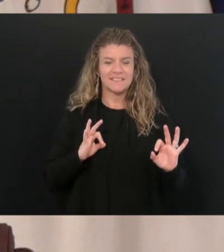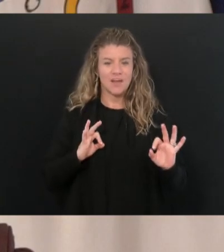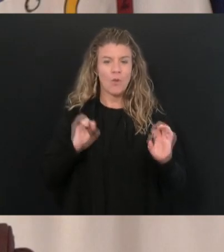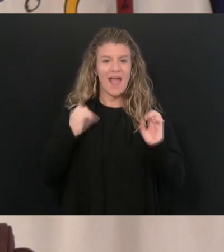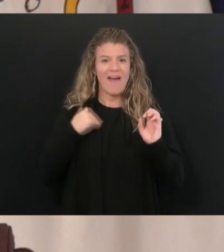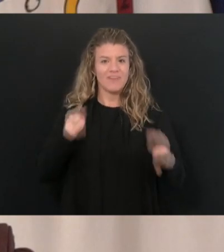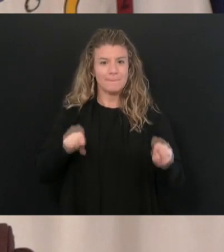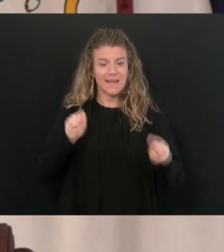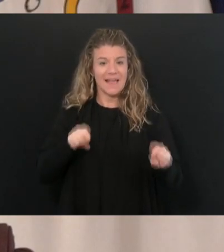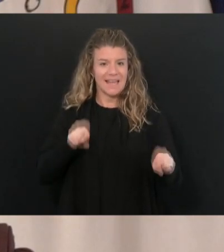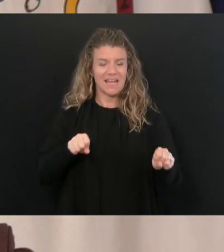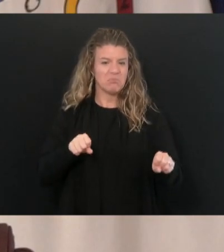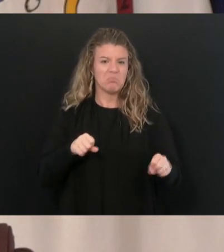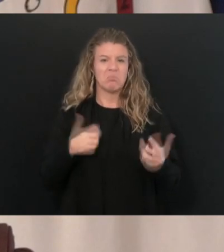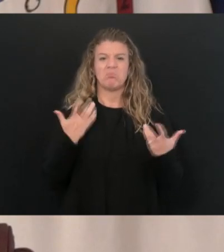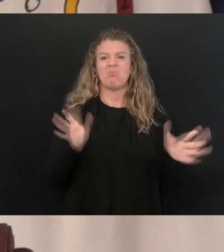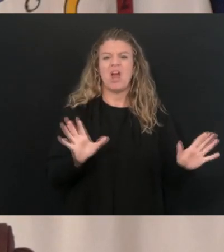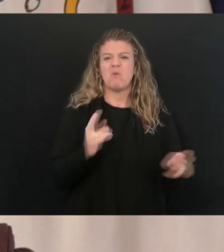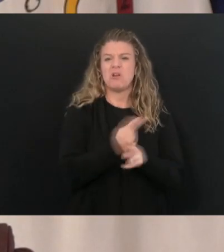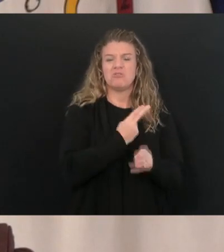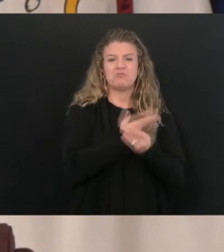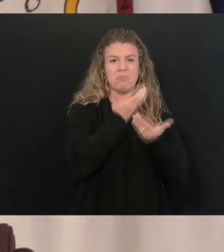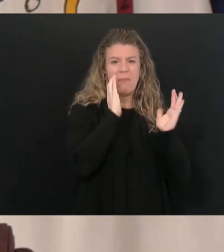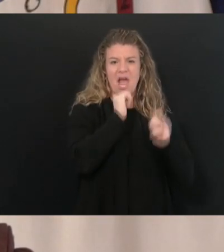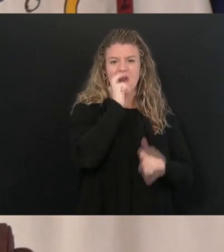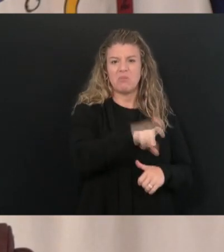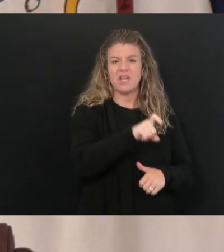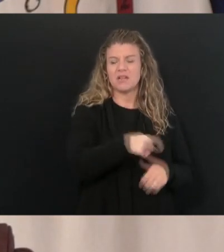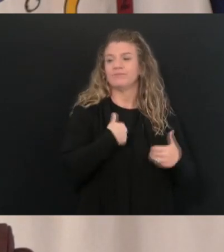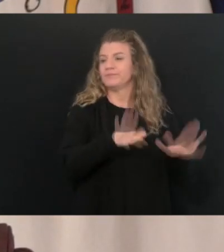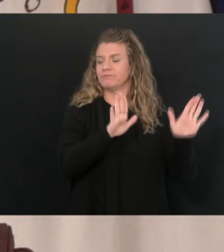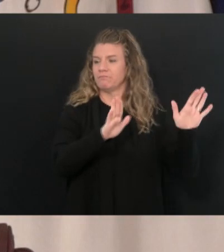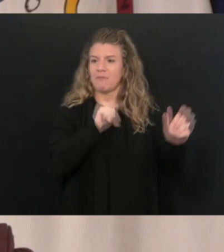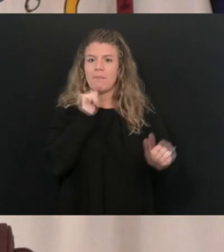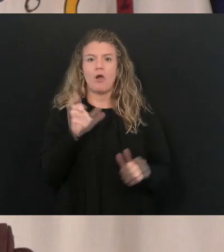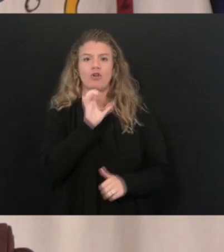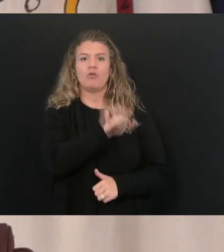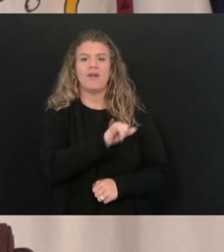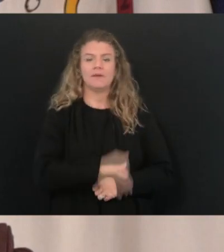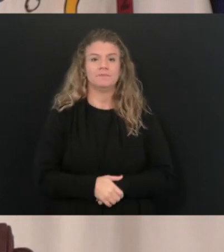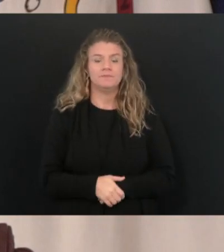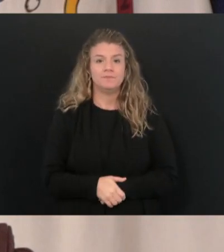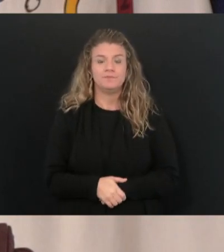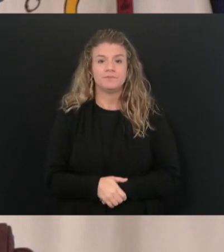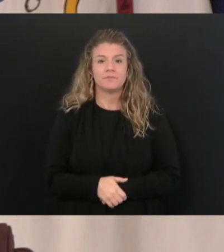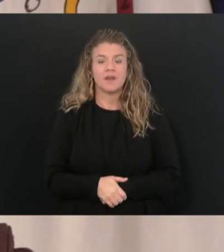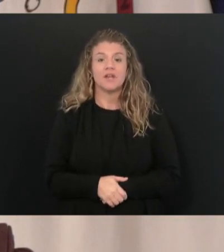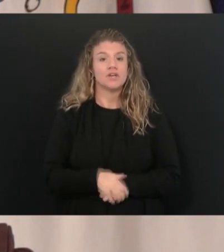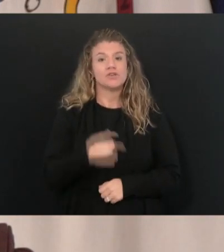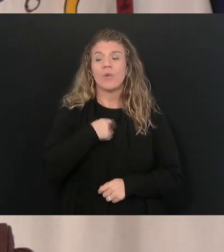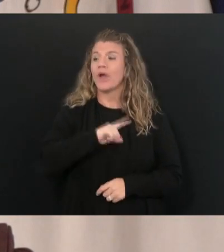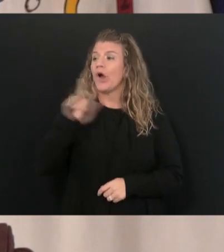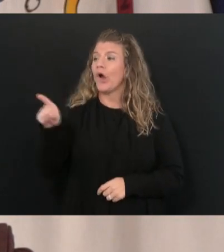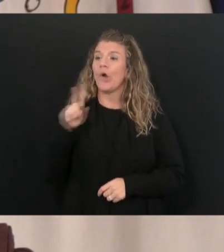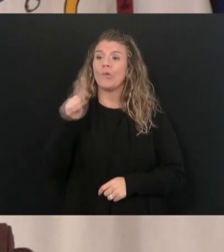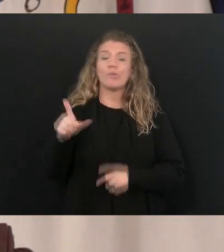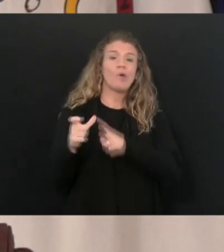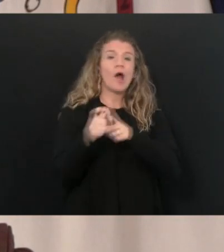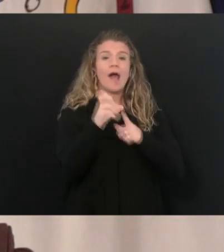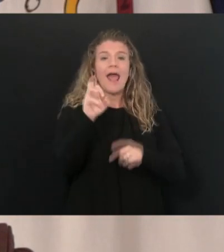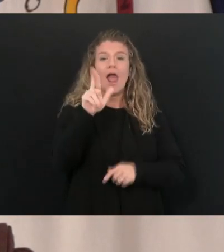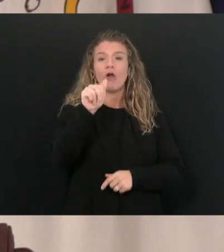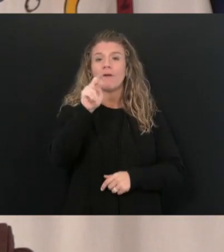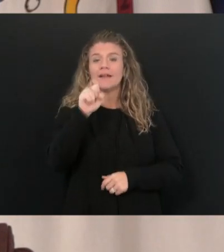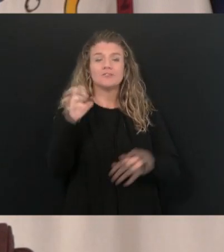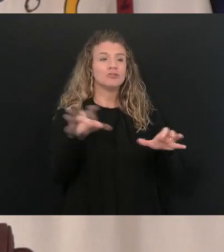maybe to go without a mask, and so we just are not going to do it, and so we run out here and there,